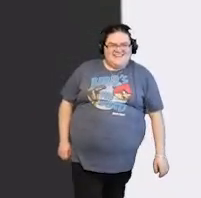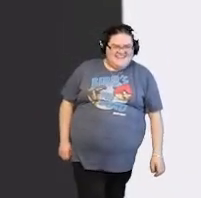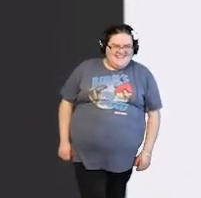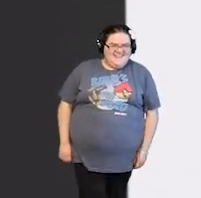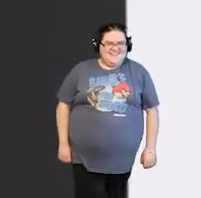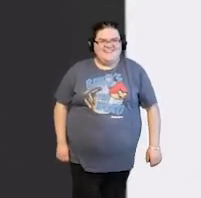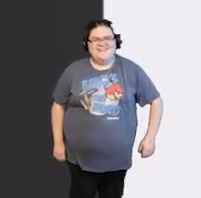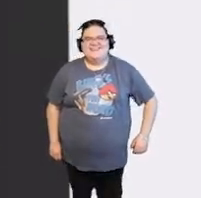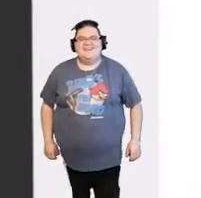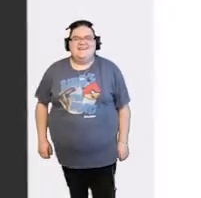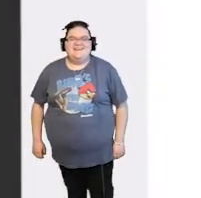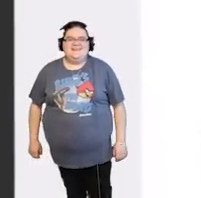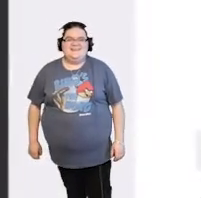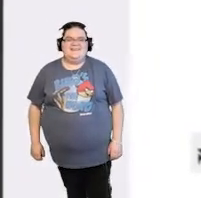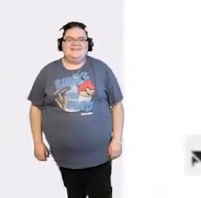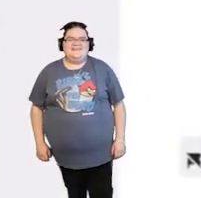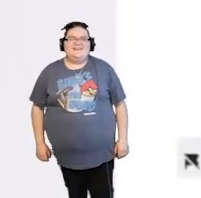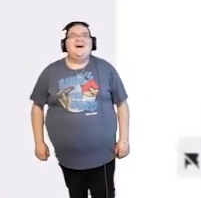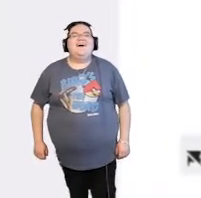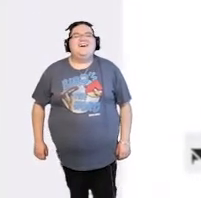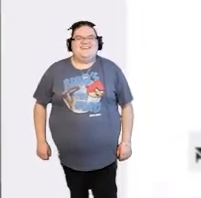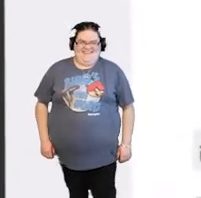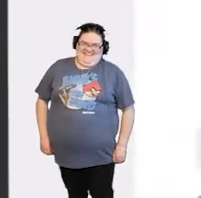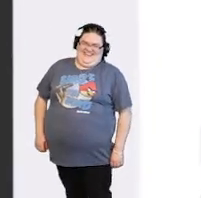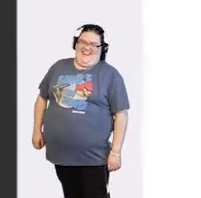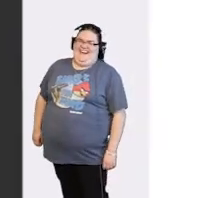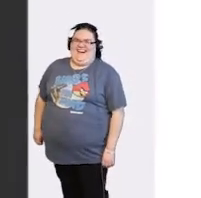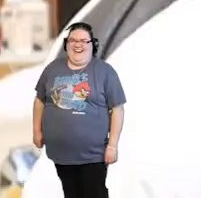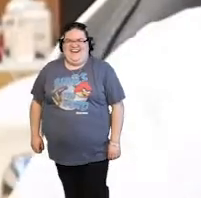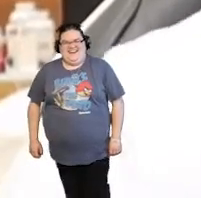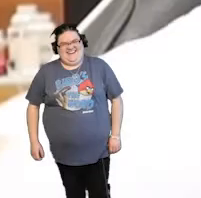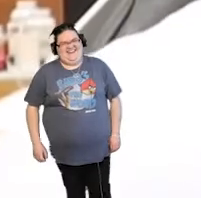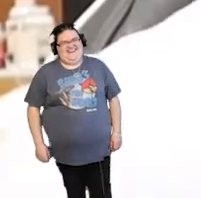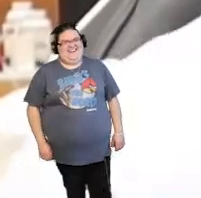Okay. Fucking hell. Don't do it, JJ. Please don't eat me, Mr. Snake.